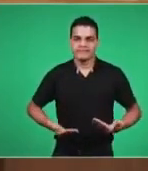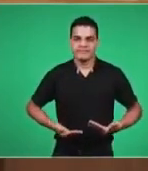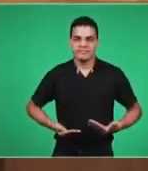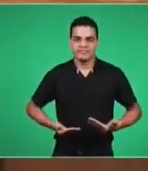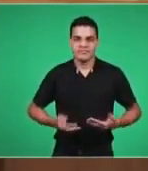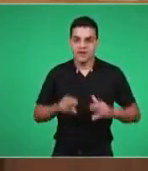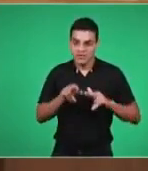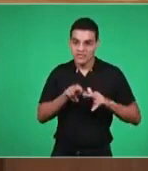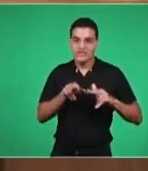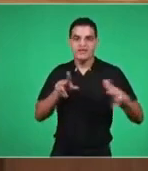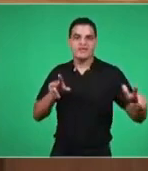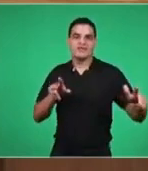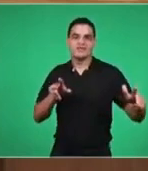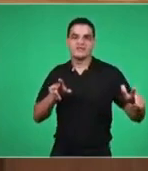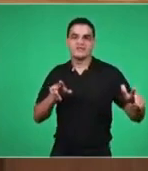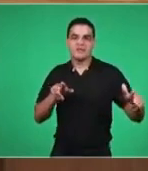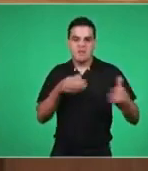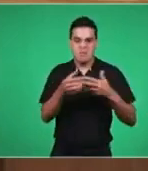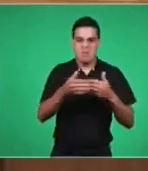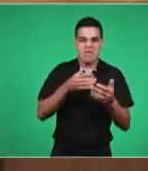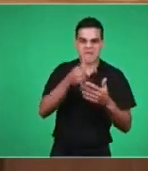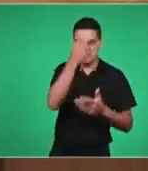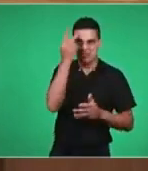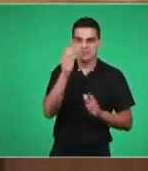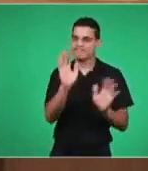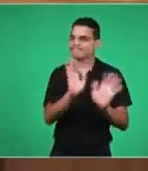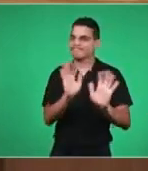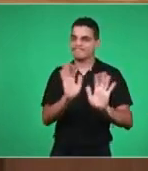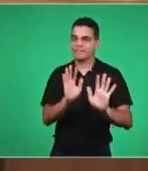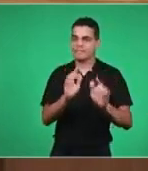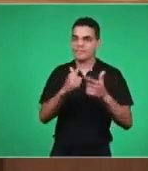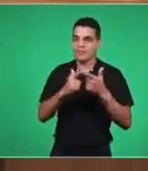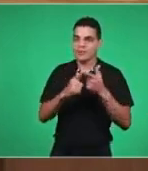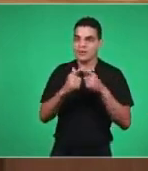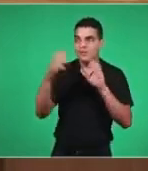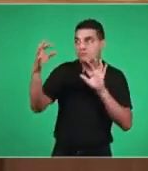person that walks through the doors. You are a person that is